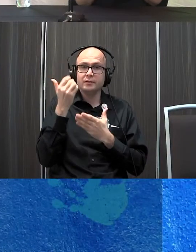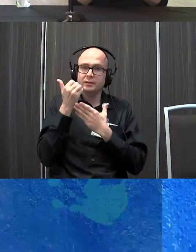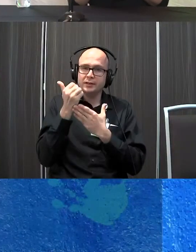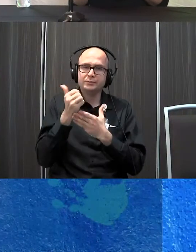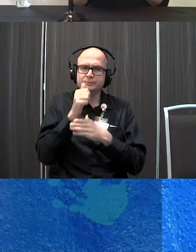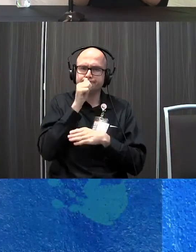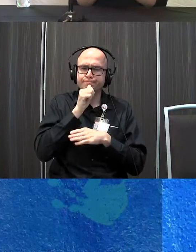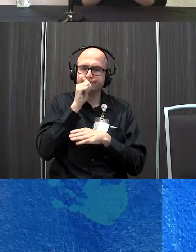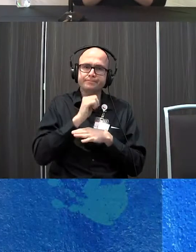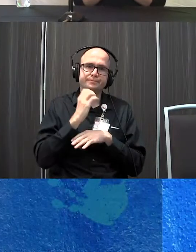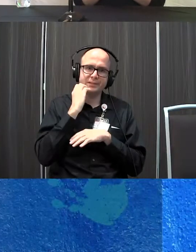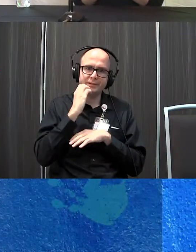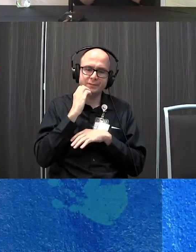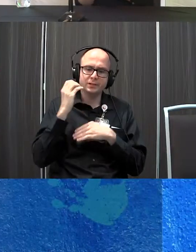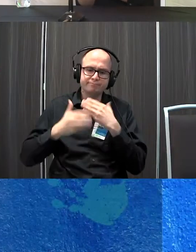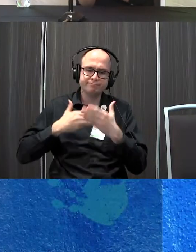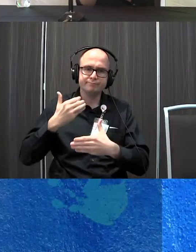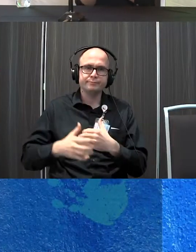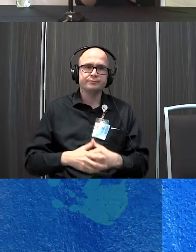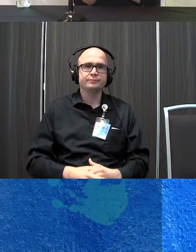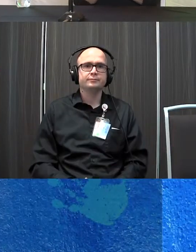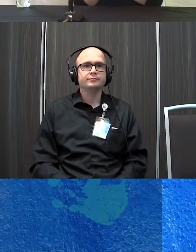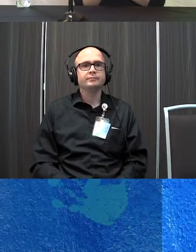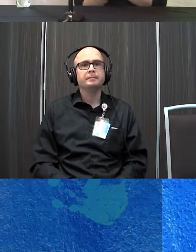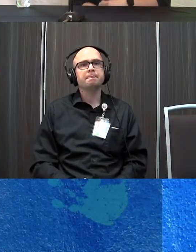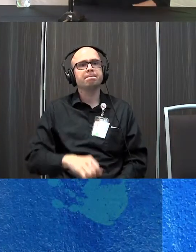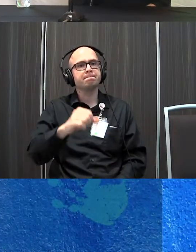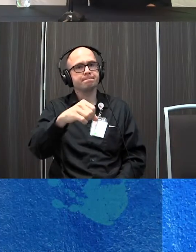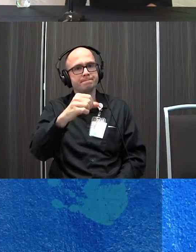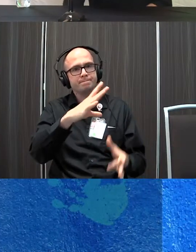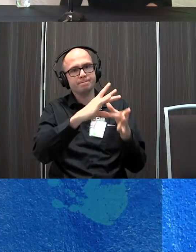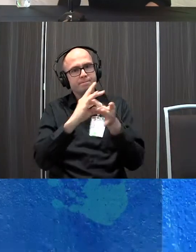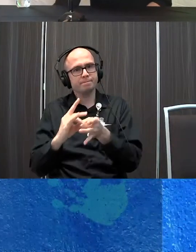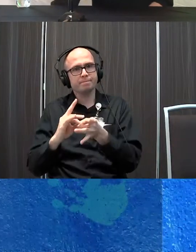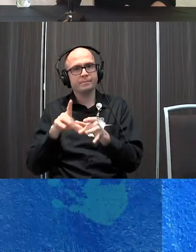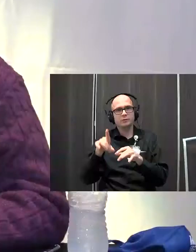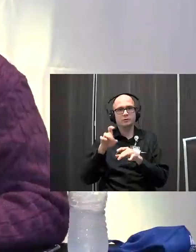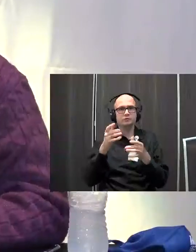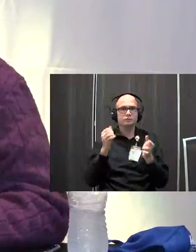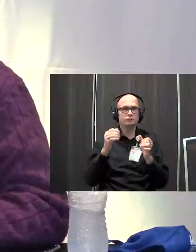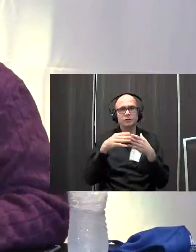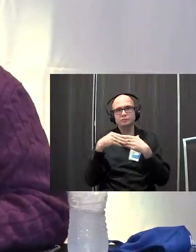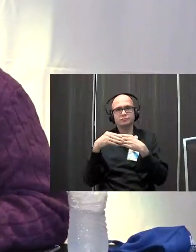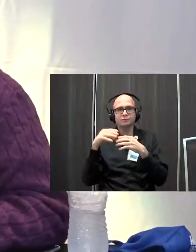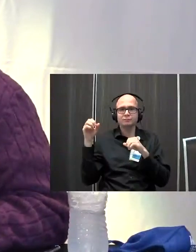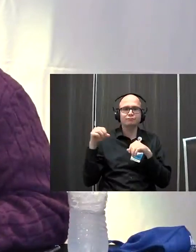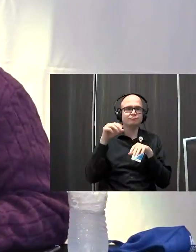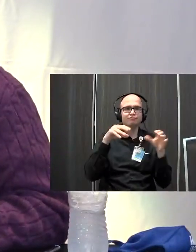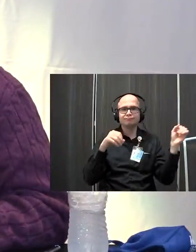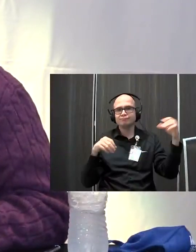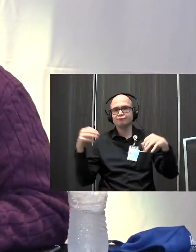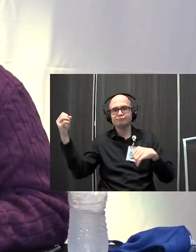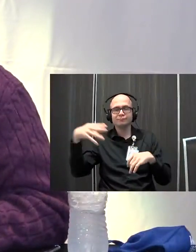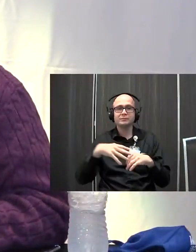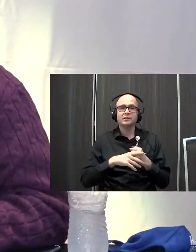cope with their day to day. And I'll go a little bit more into sense. Yeah, so that kind of links to a question. I'm just trying to fly these in here when it makes sense.